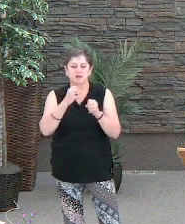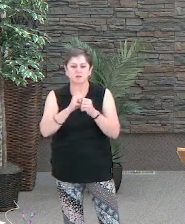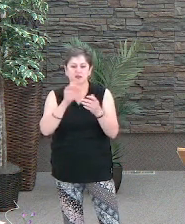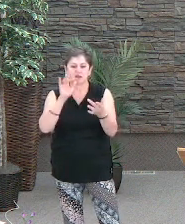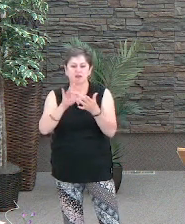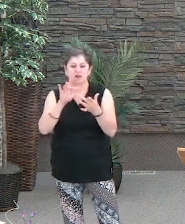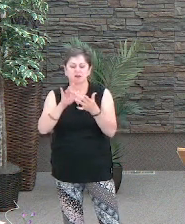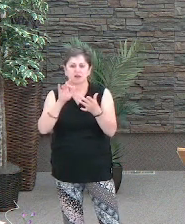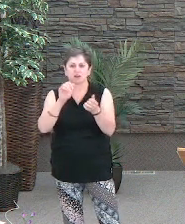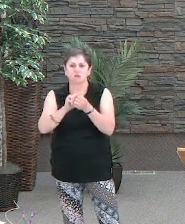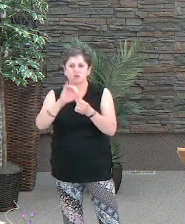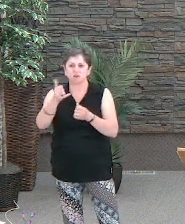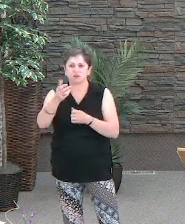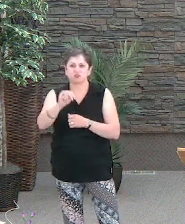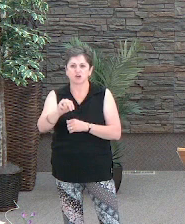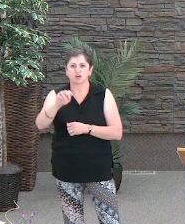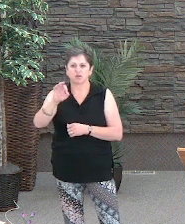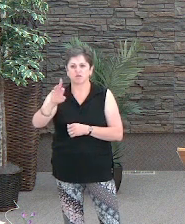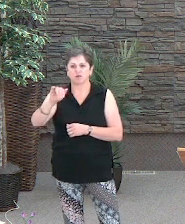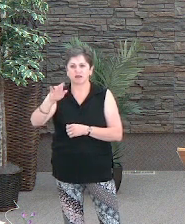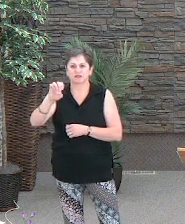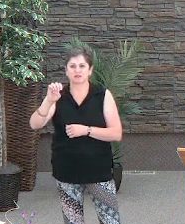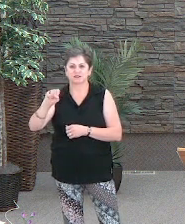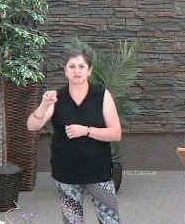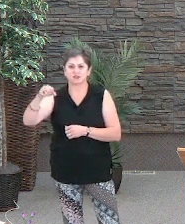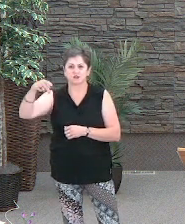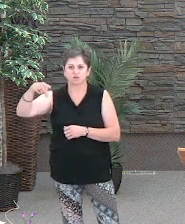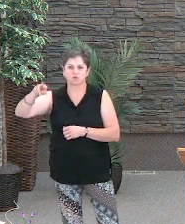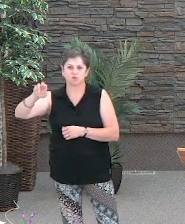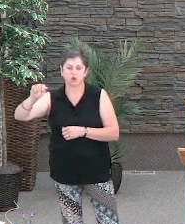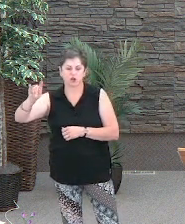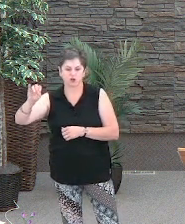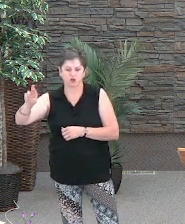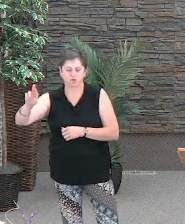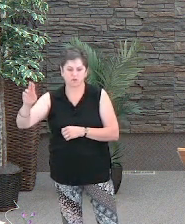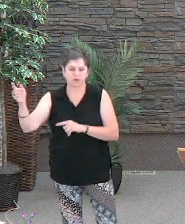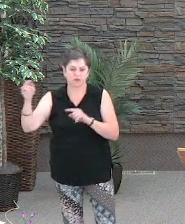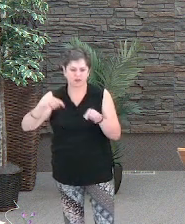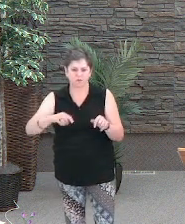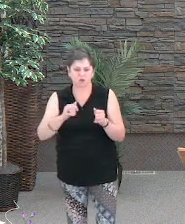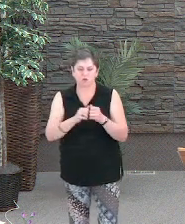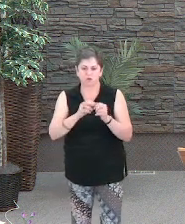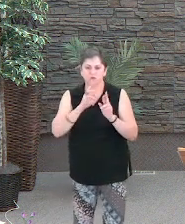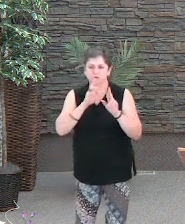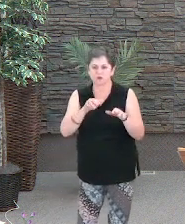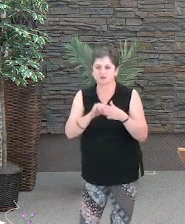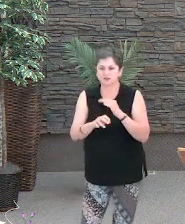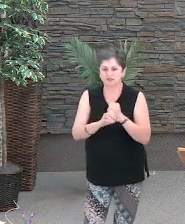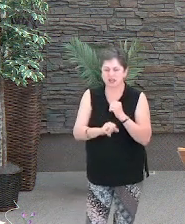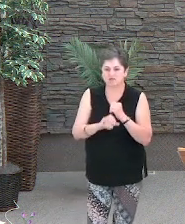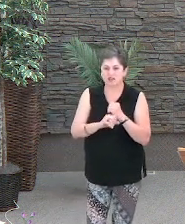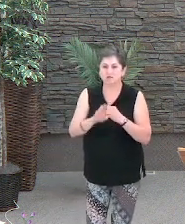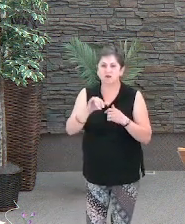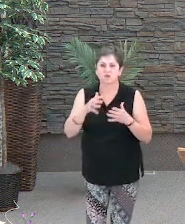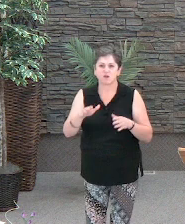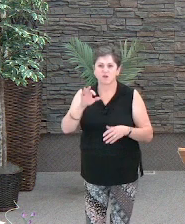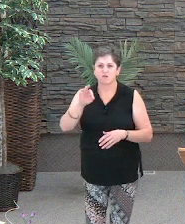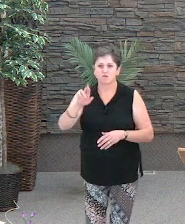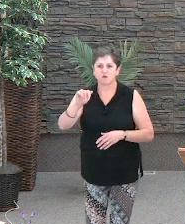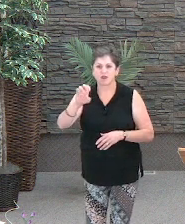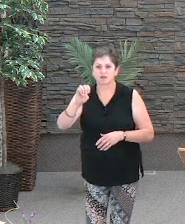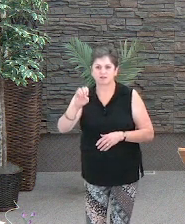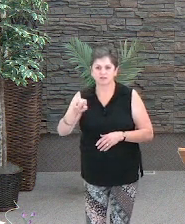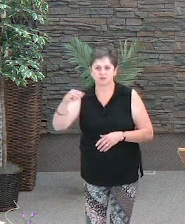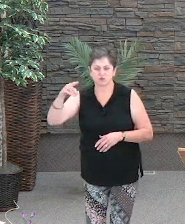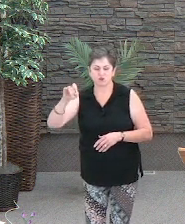contact with John and Francis Prater. The Praters come in response to this ad. And by the way, Frances Prater